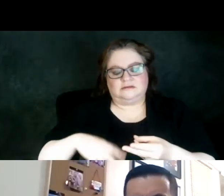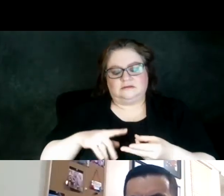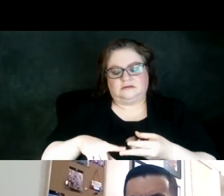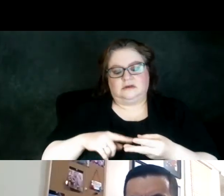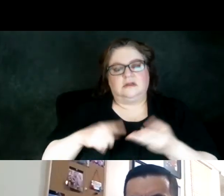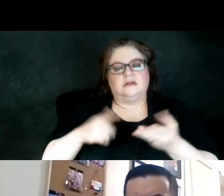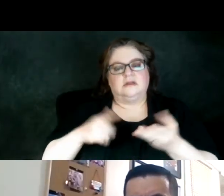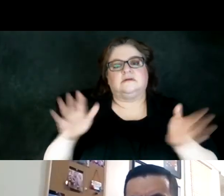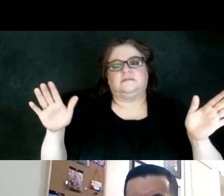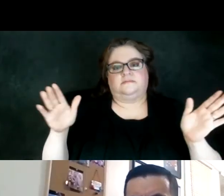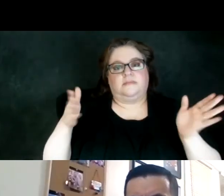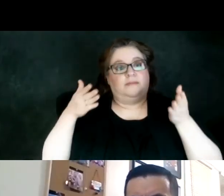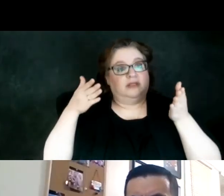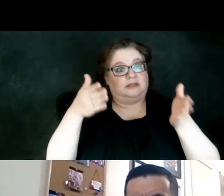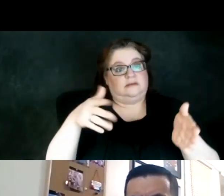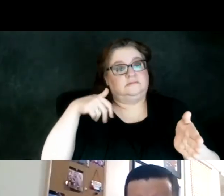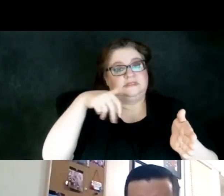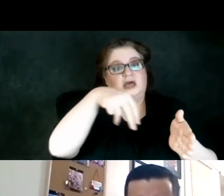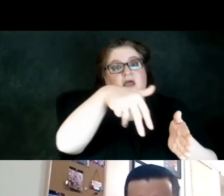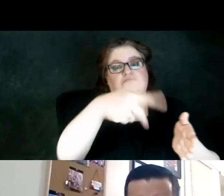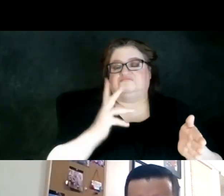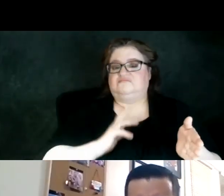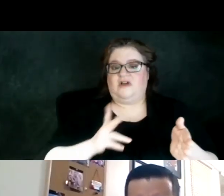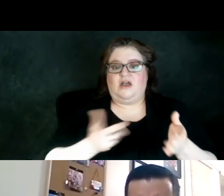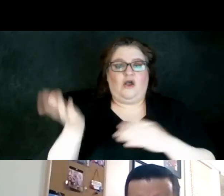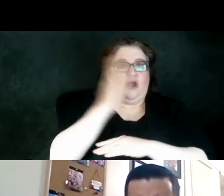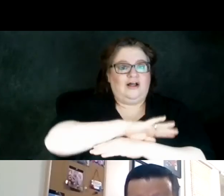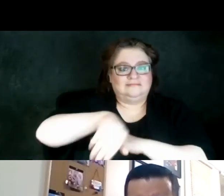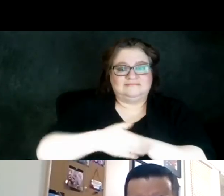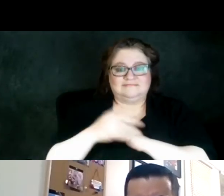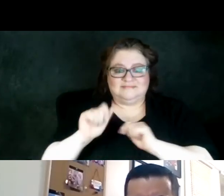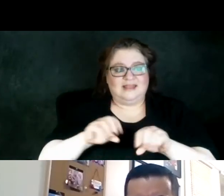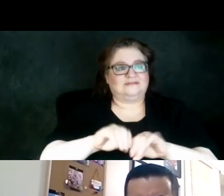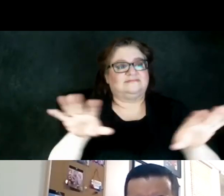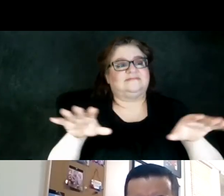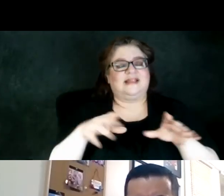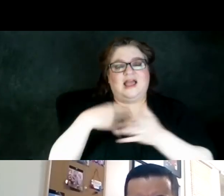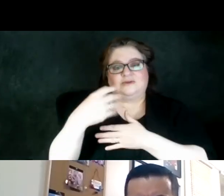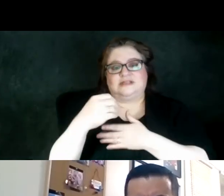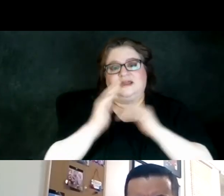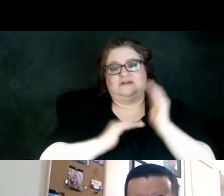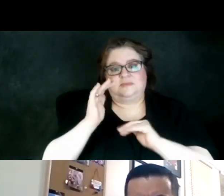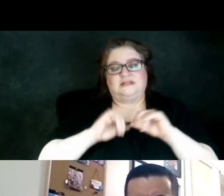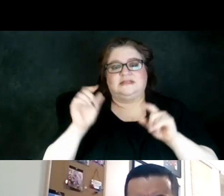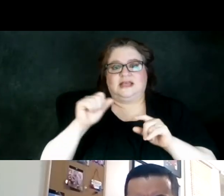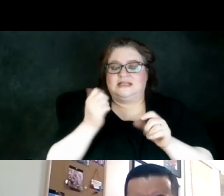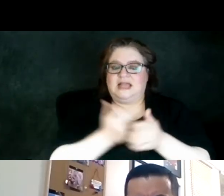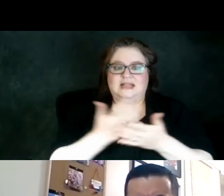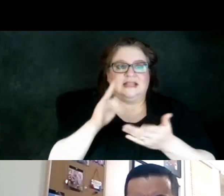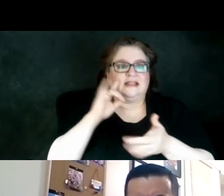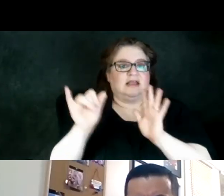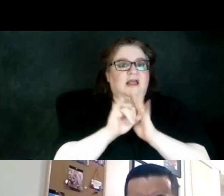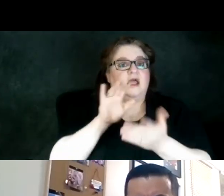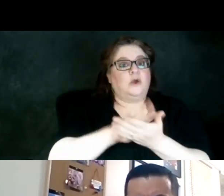public sidewalk, you're fine. Public sidewalk all day, all night, no problem. Outside the building, yes. Anything that's identified as